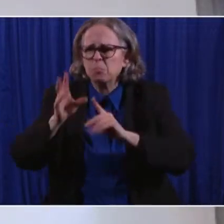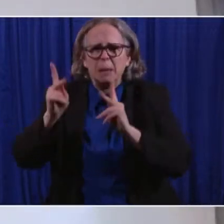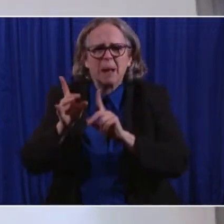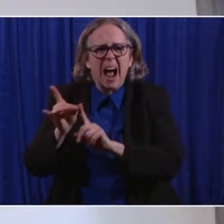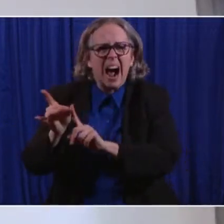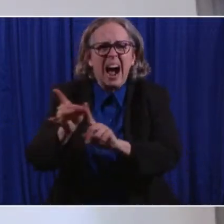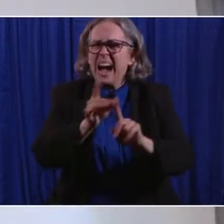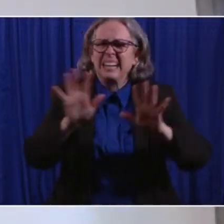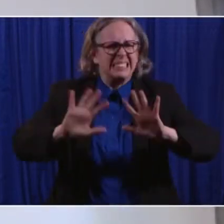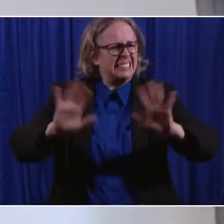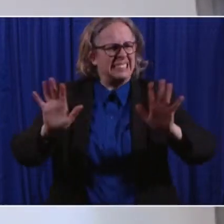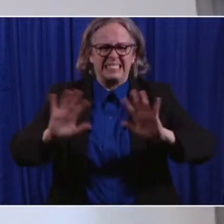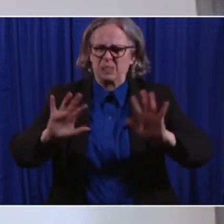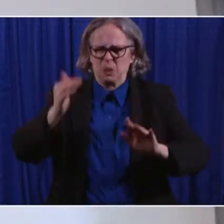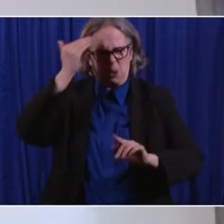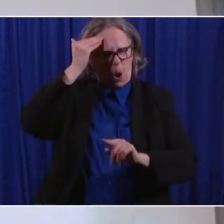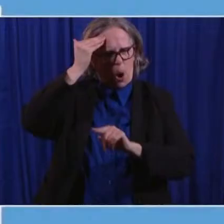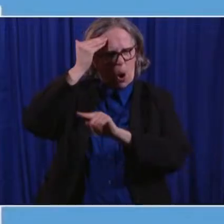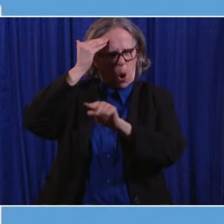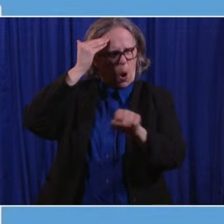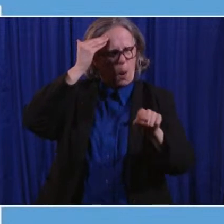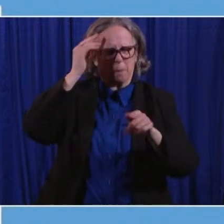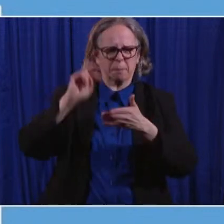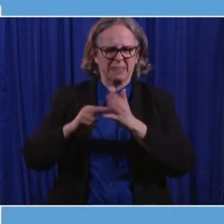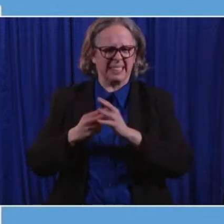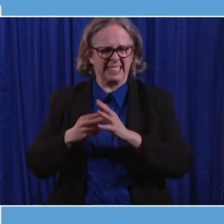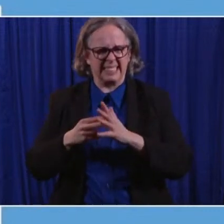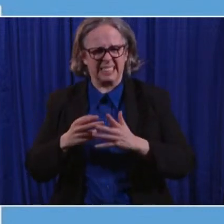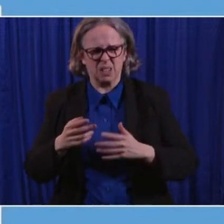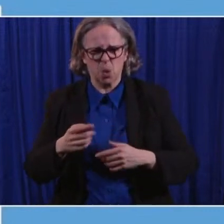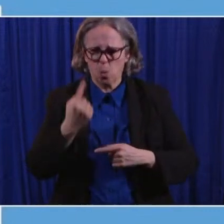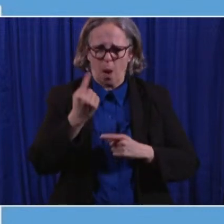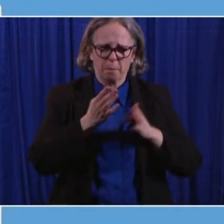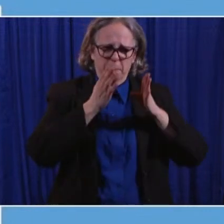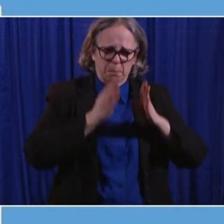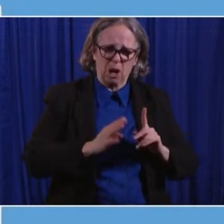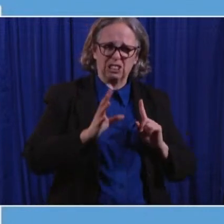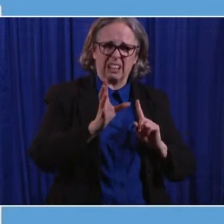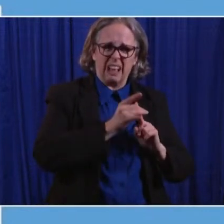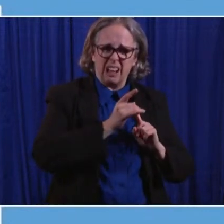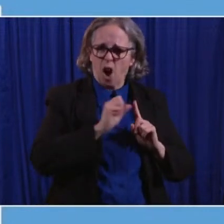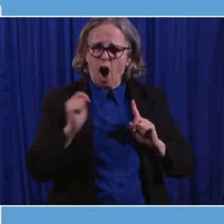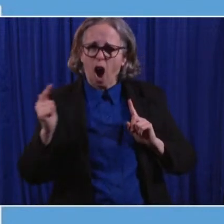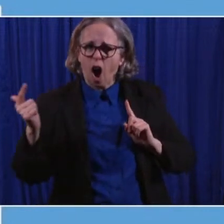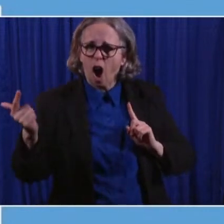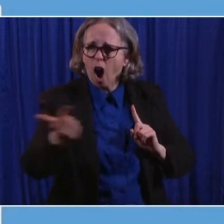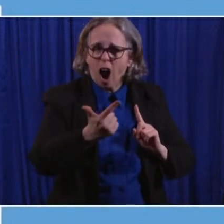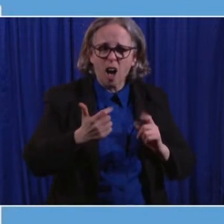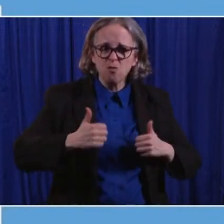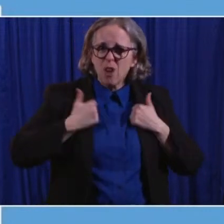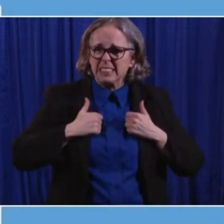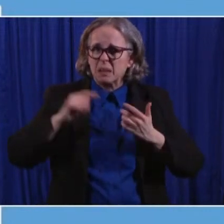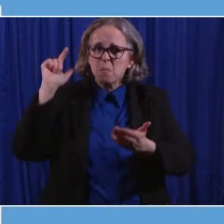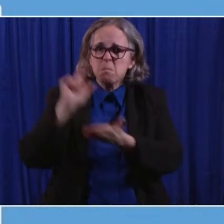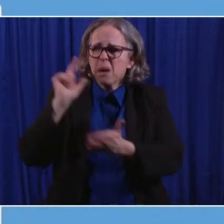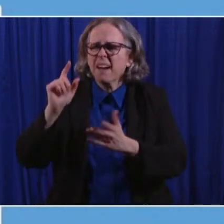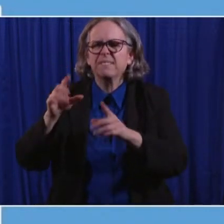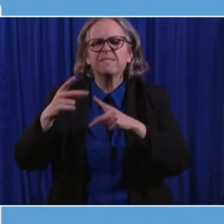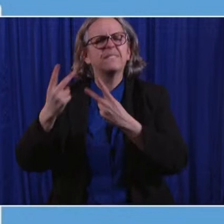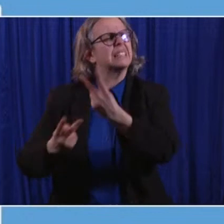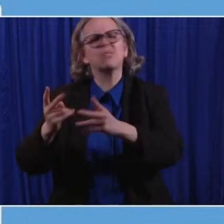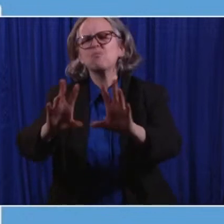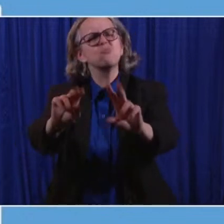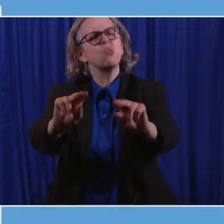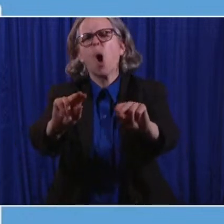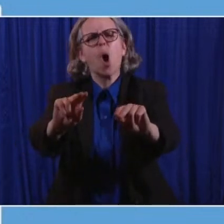restrict visitation for all residents as long as there is evidence that virus transmission is contained to a